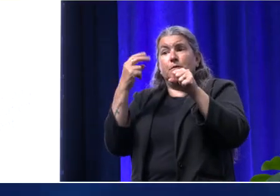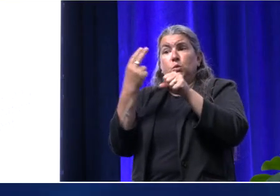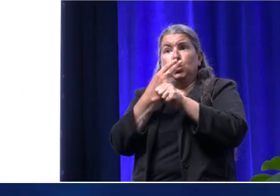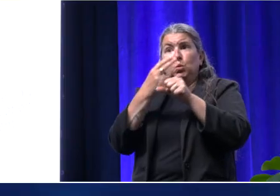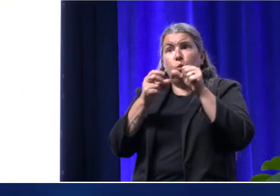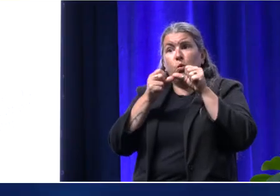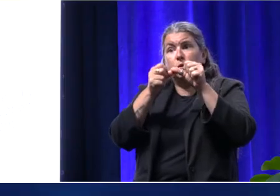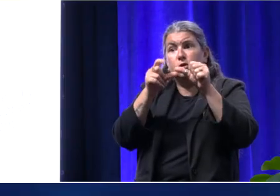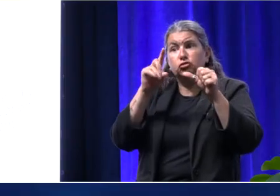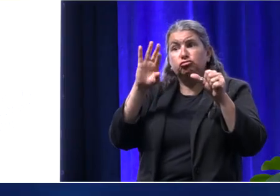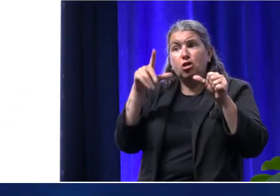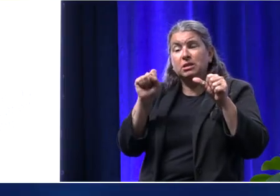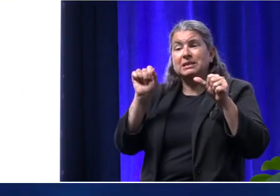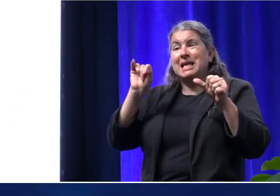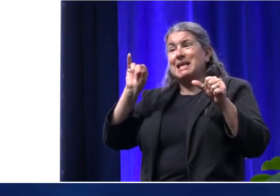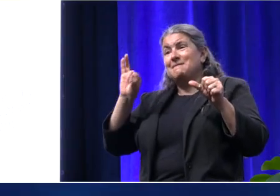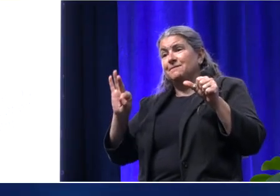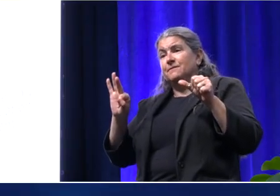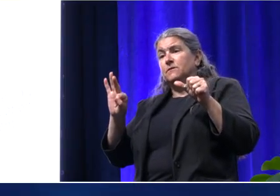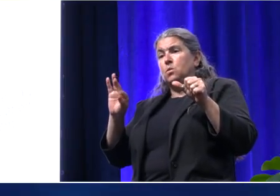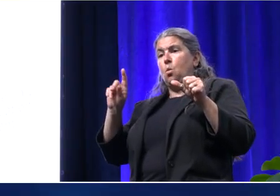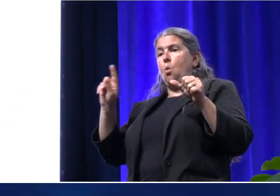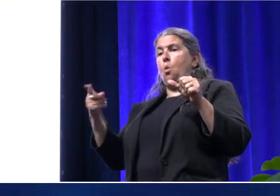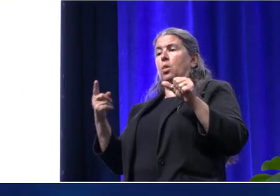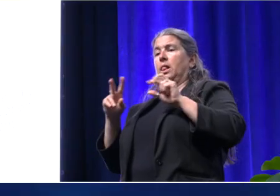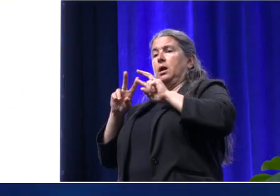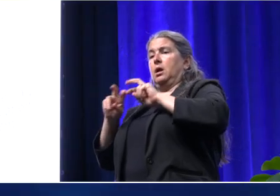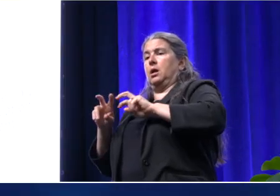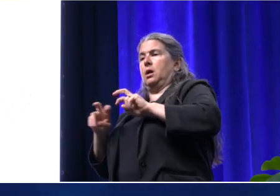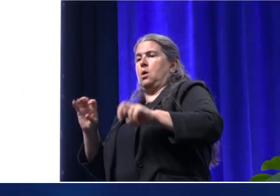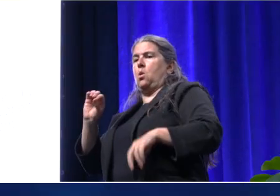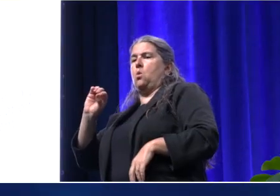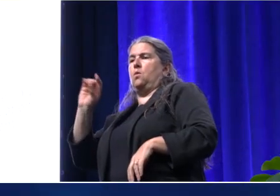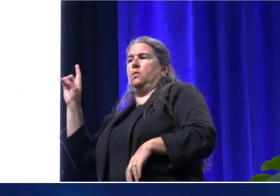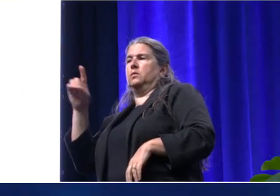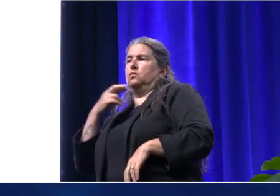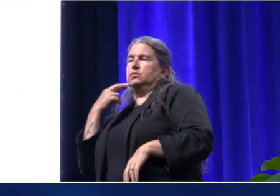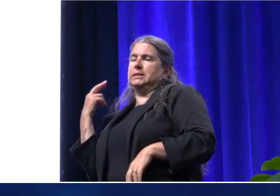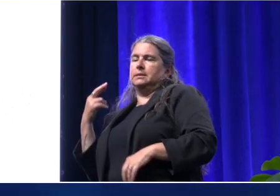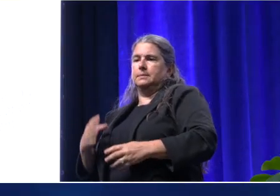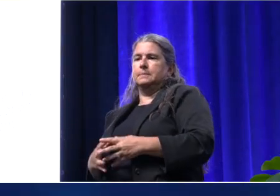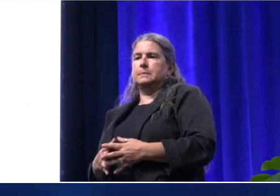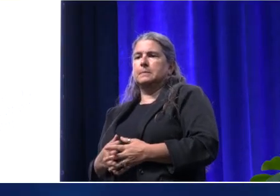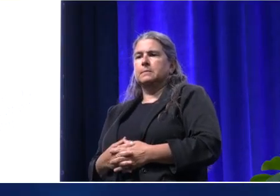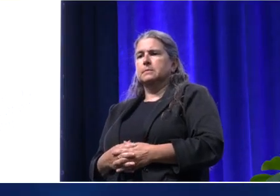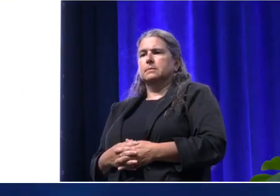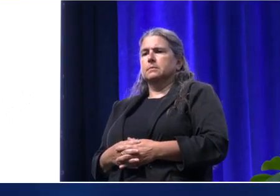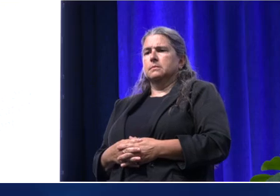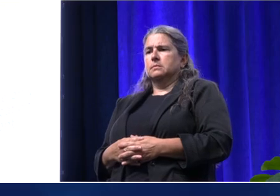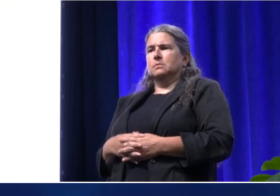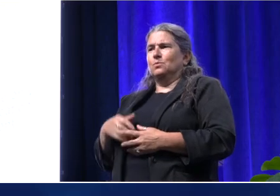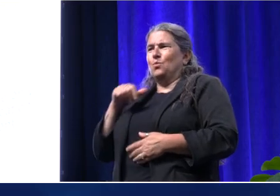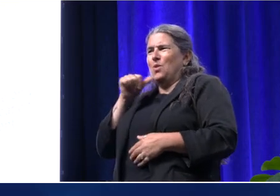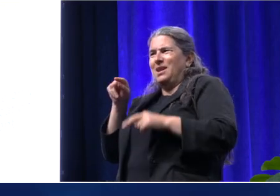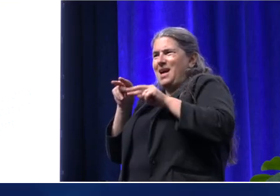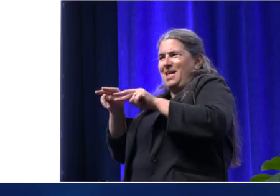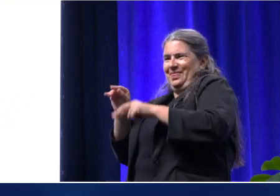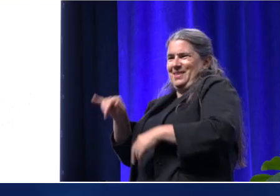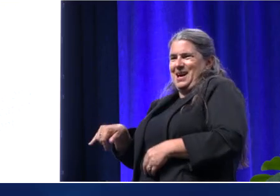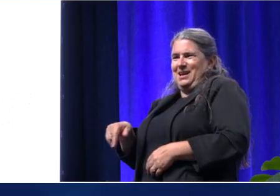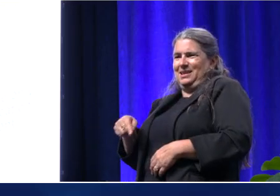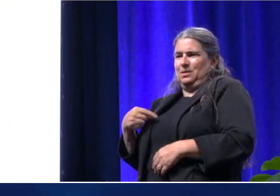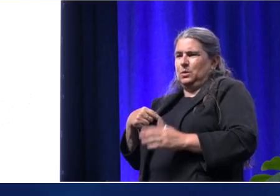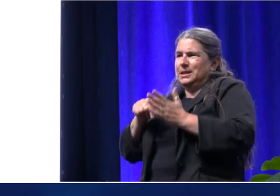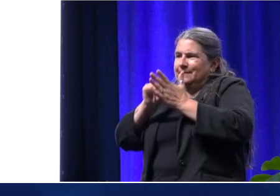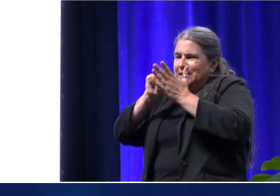thing we are looking at is overdose risk. But we're not, right? And I think this is the key point that I'm trying to make